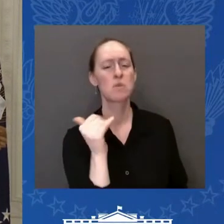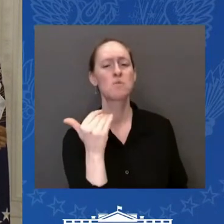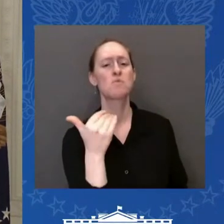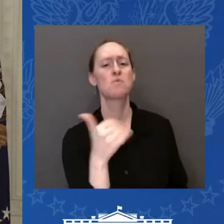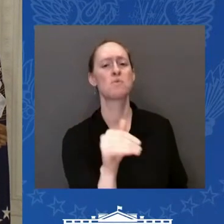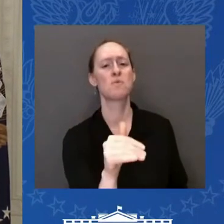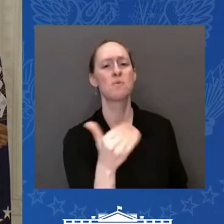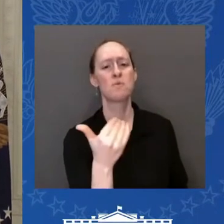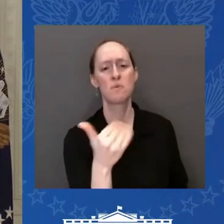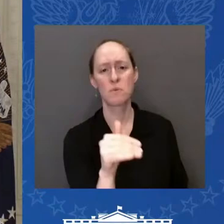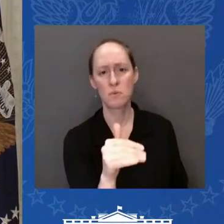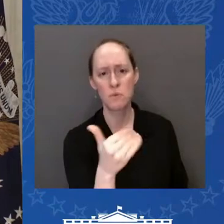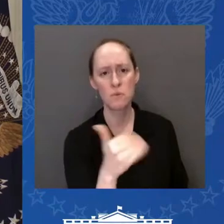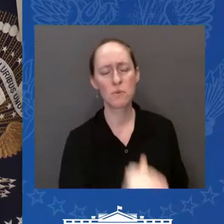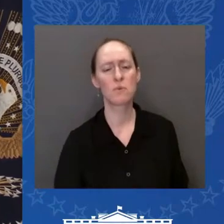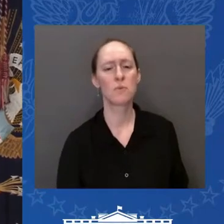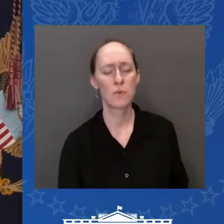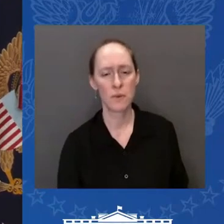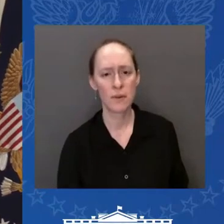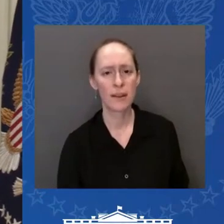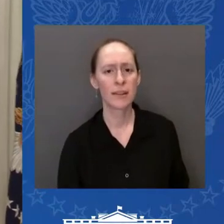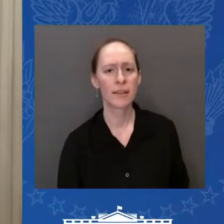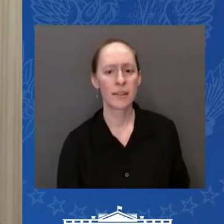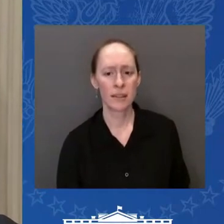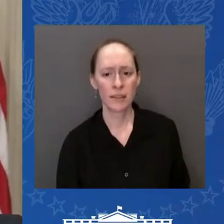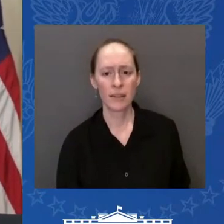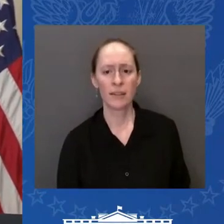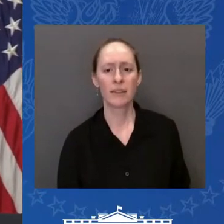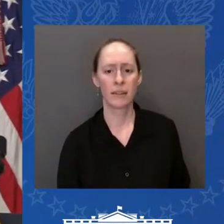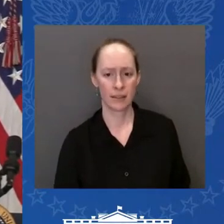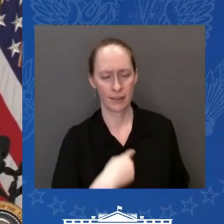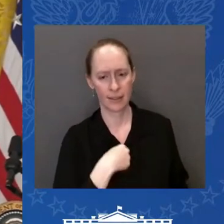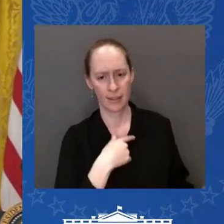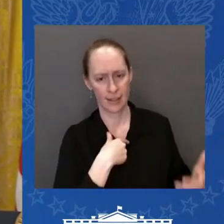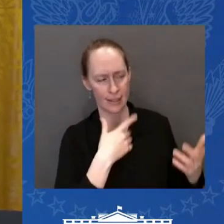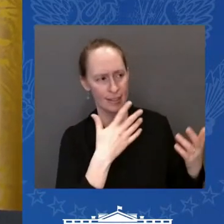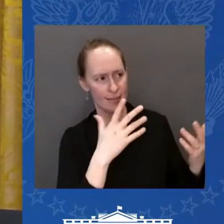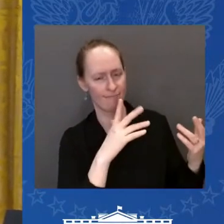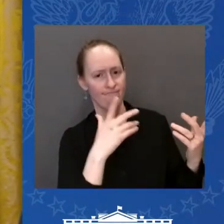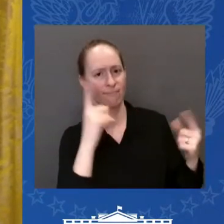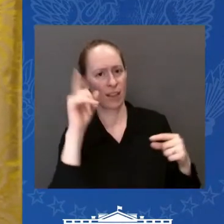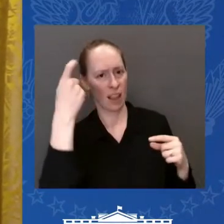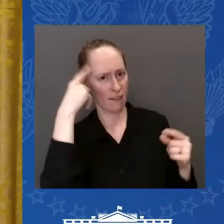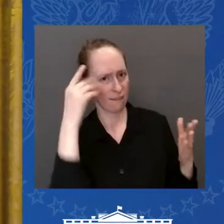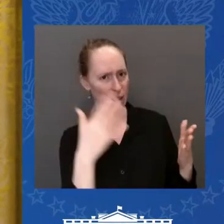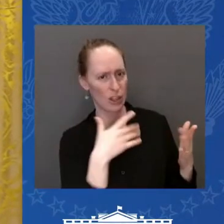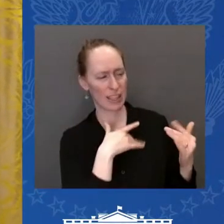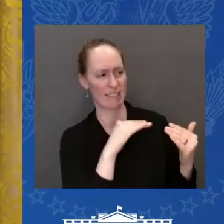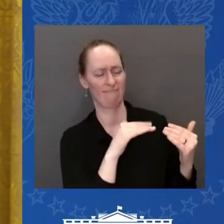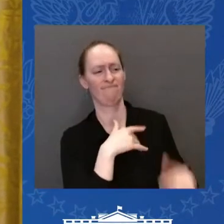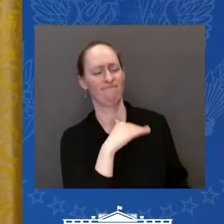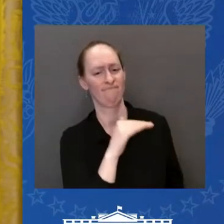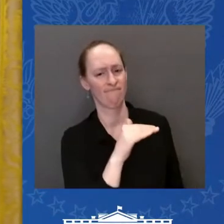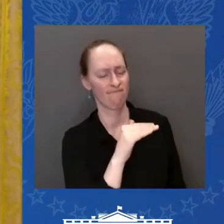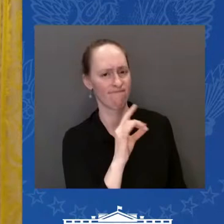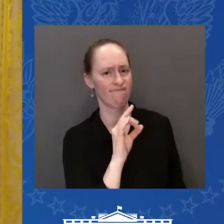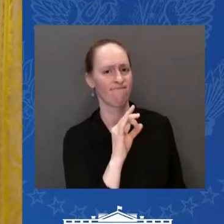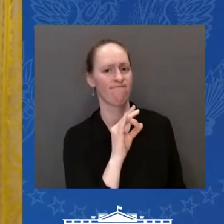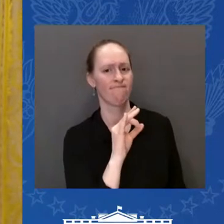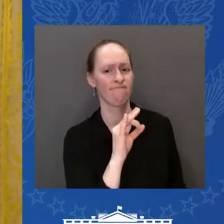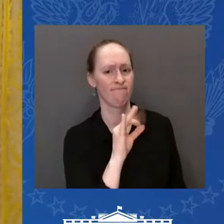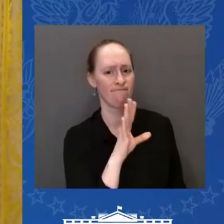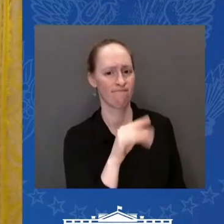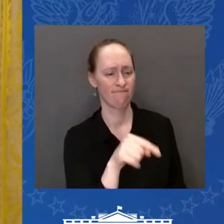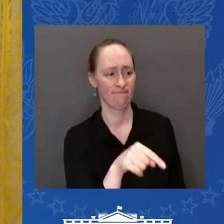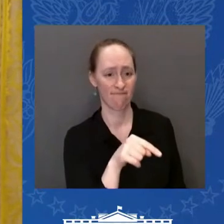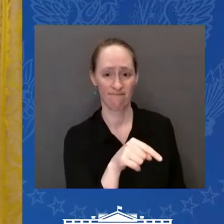Started off, the governor looked at me and said, Mr. President, we used to be the fifth largest economy in the world, now we're the fourth. That's true, in the